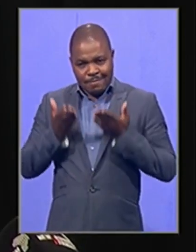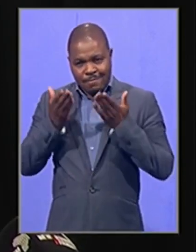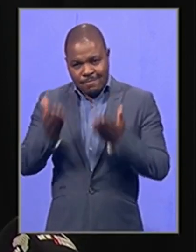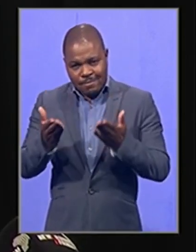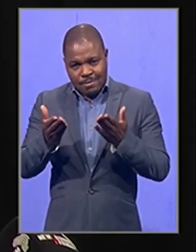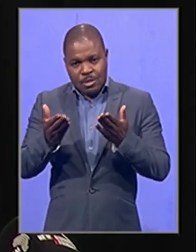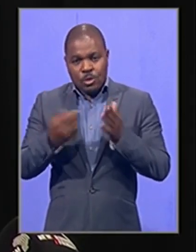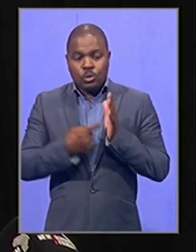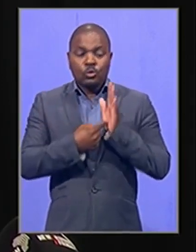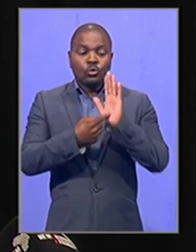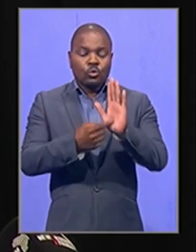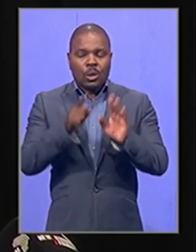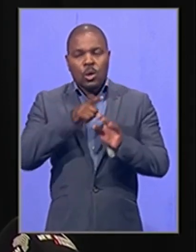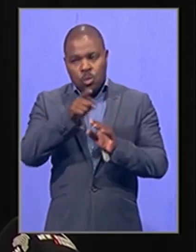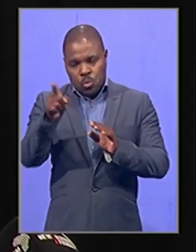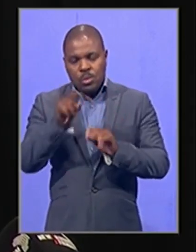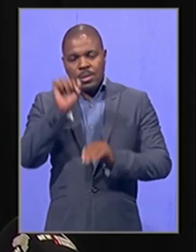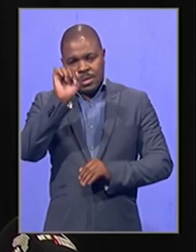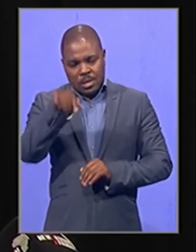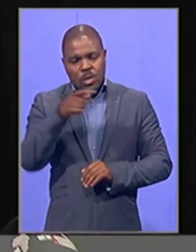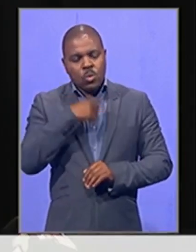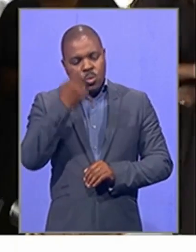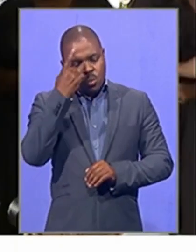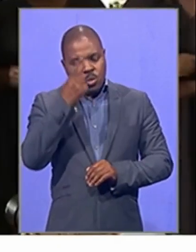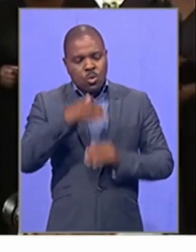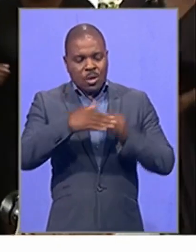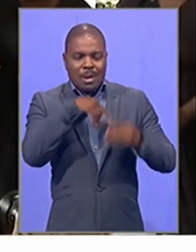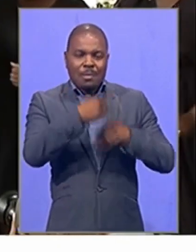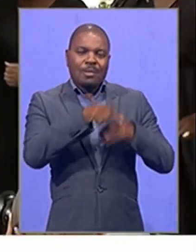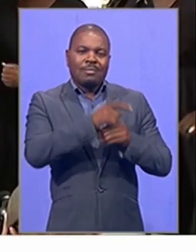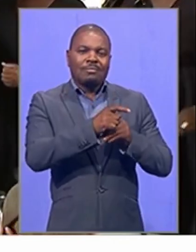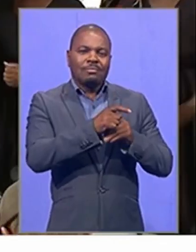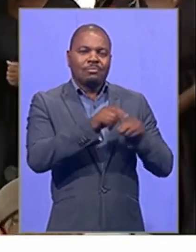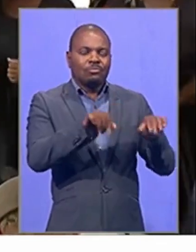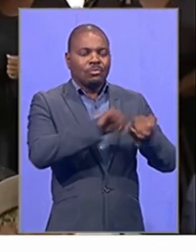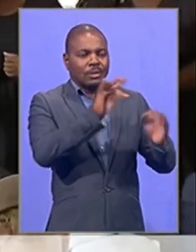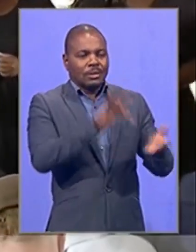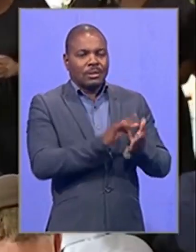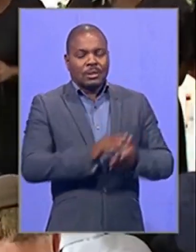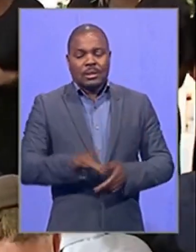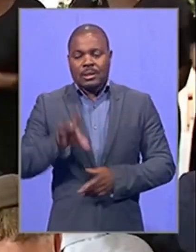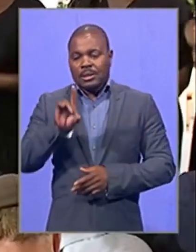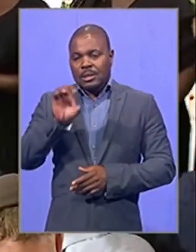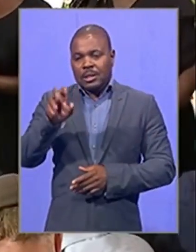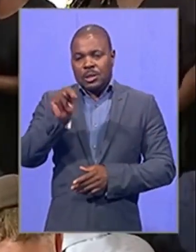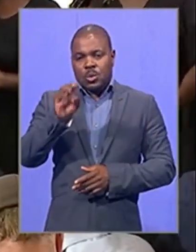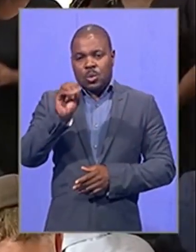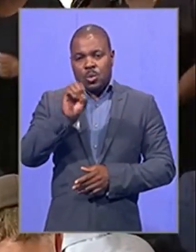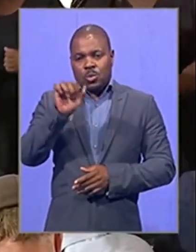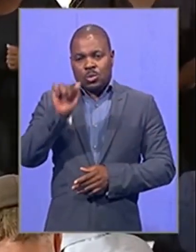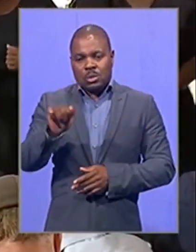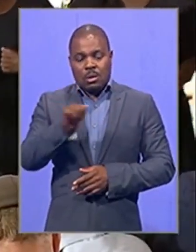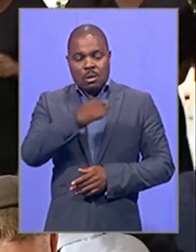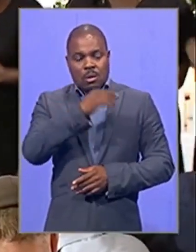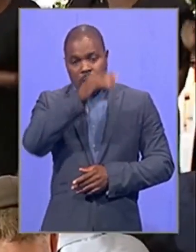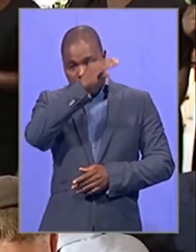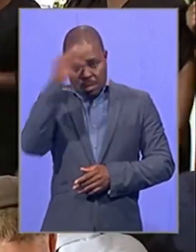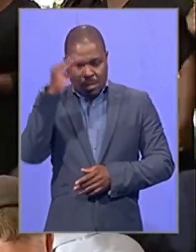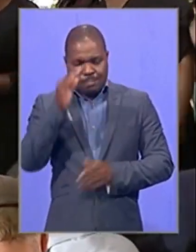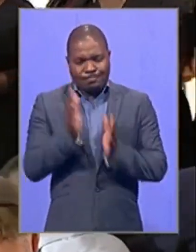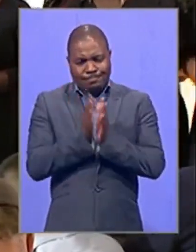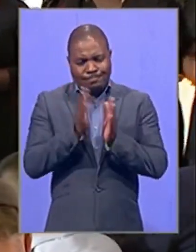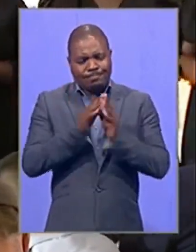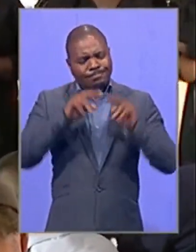are showing that you care about the facility. Mokgatlo wa baoki wa Dinosa o entse kgoeletso ya ho etswa ha diphuputso